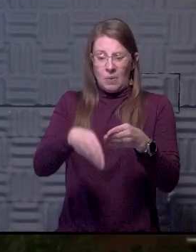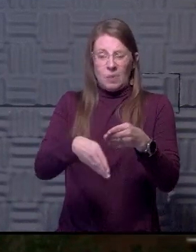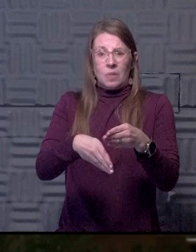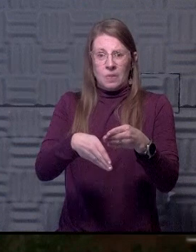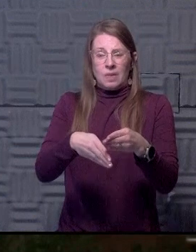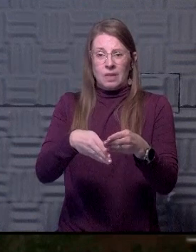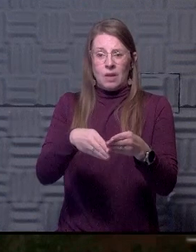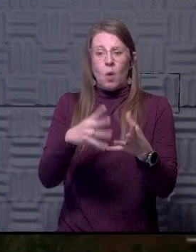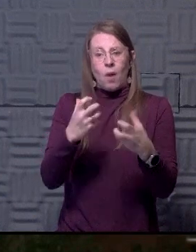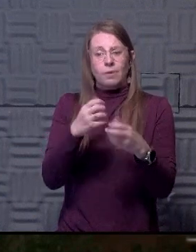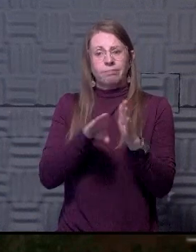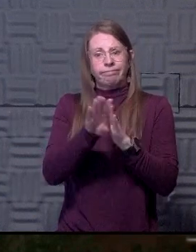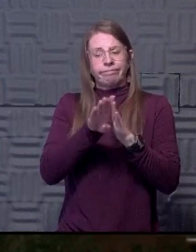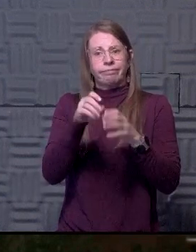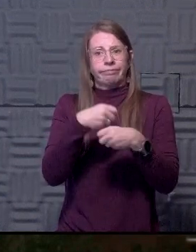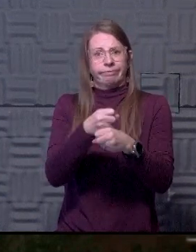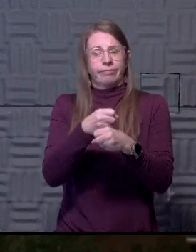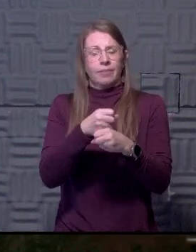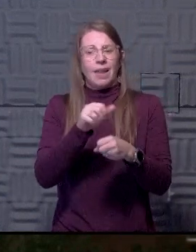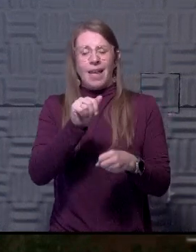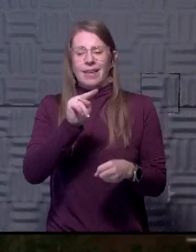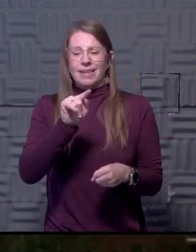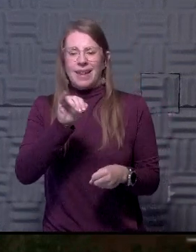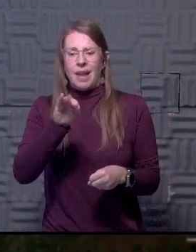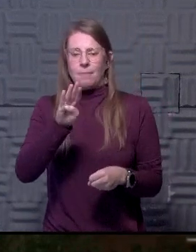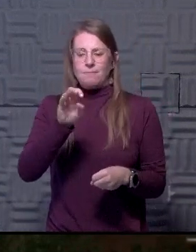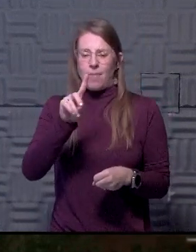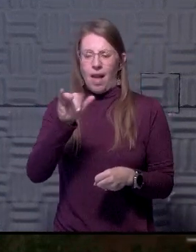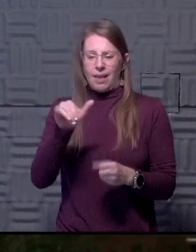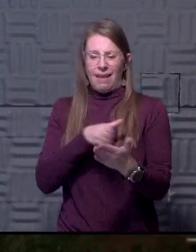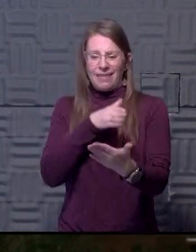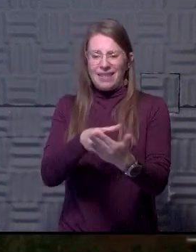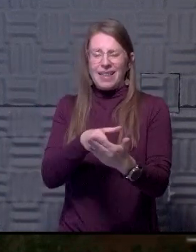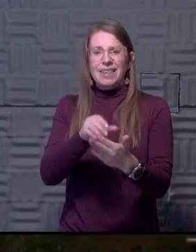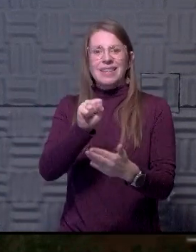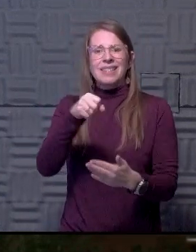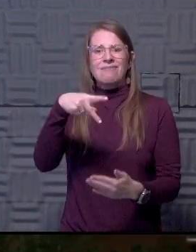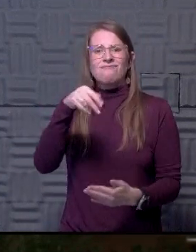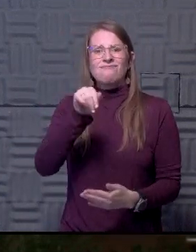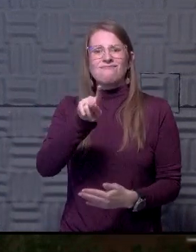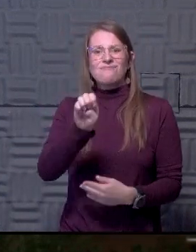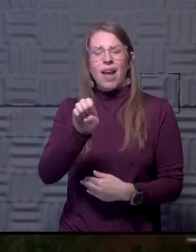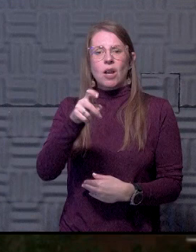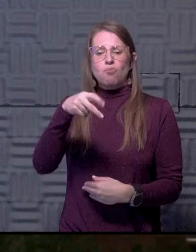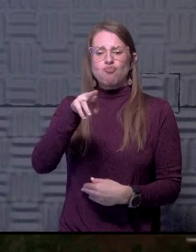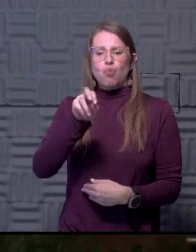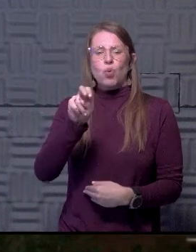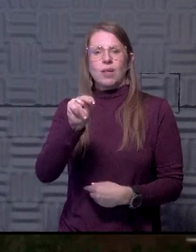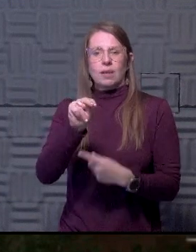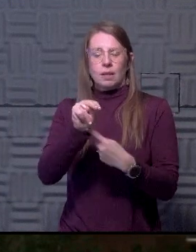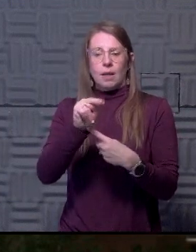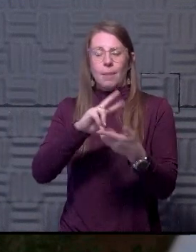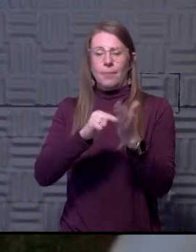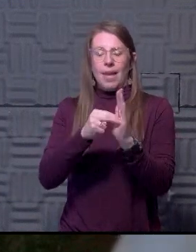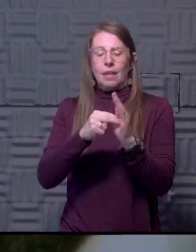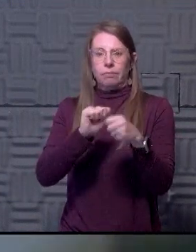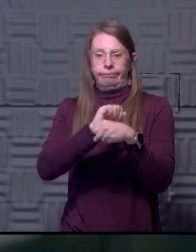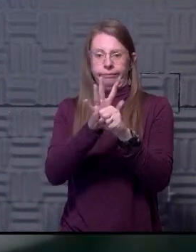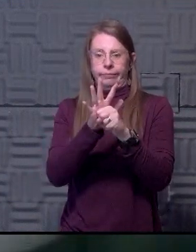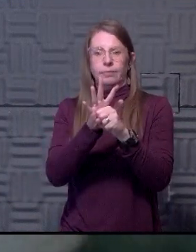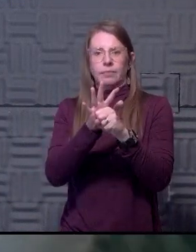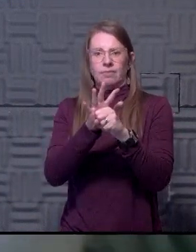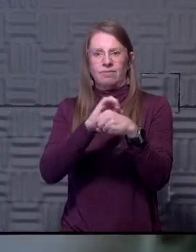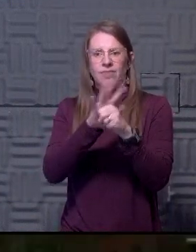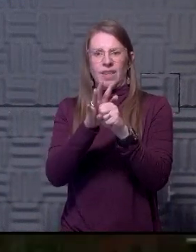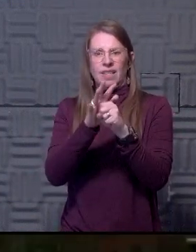create antibodies against the spike protein. The spike protein is what gives the coronavirus its name. It's the